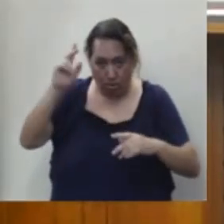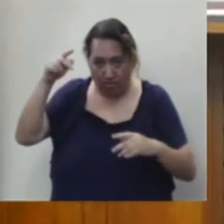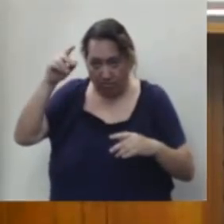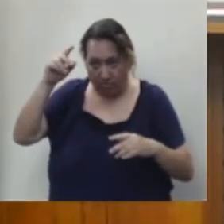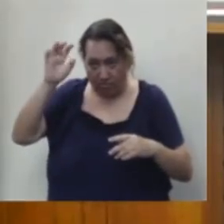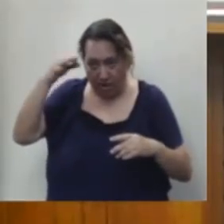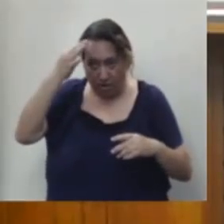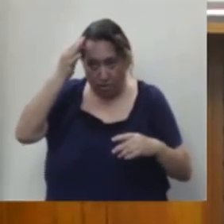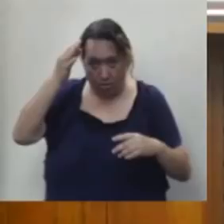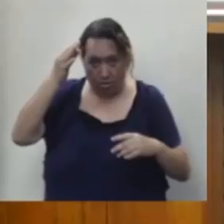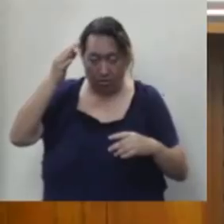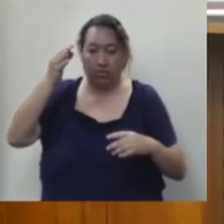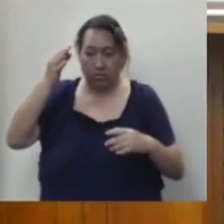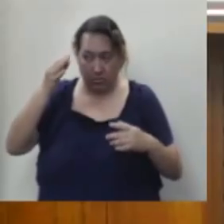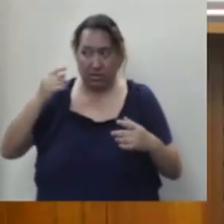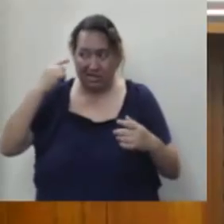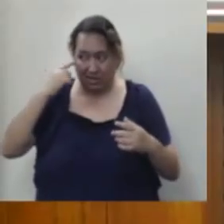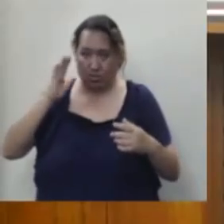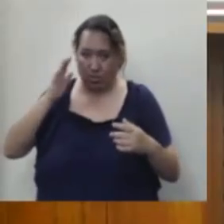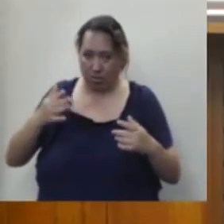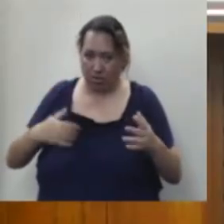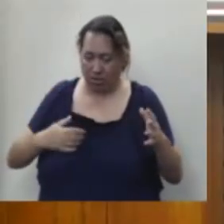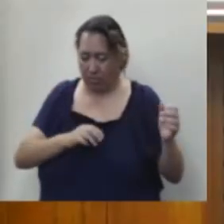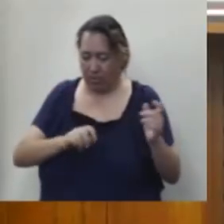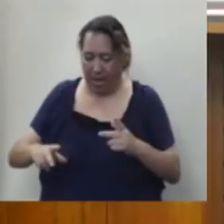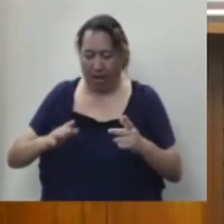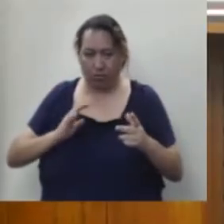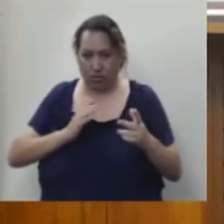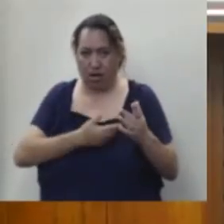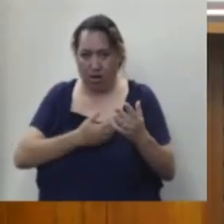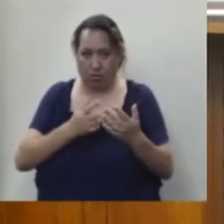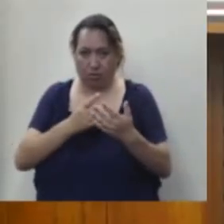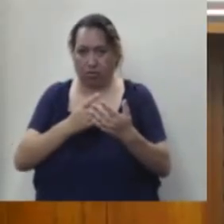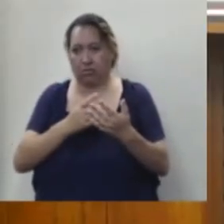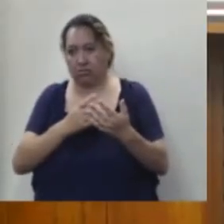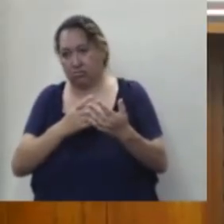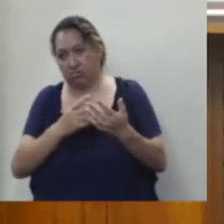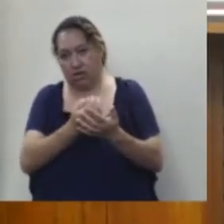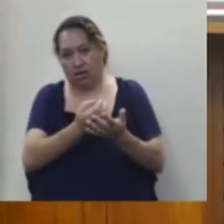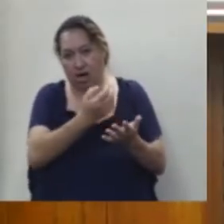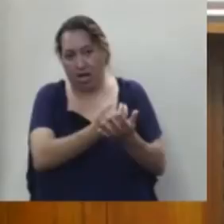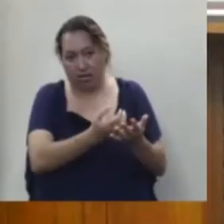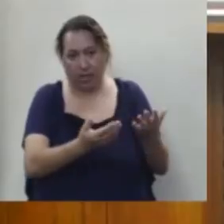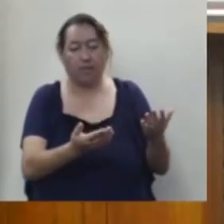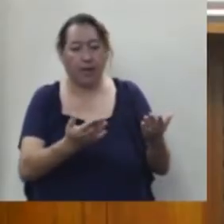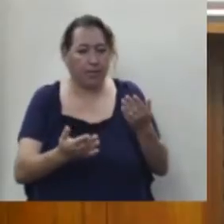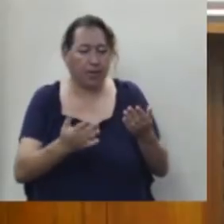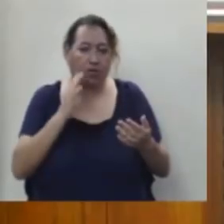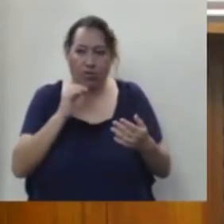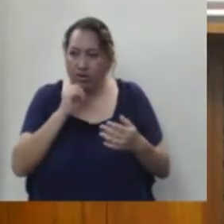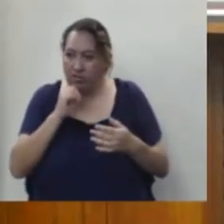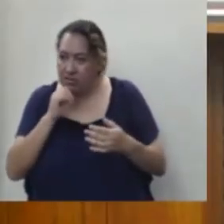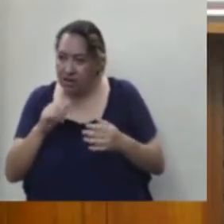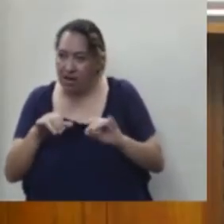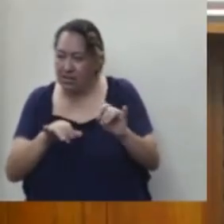We will come back with our economy. It's probably not going to come back the way it was before this coronavirus, but I suspect